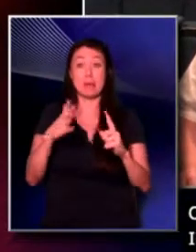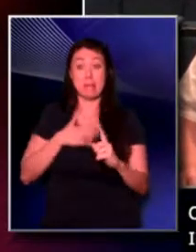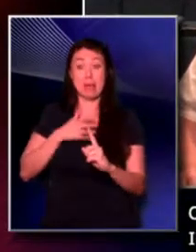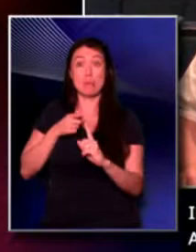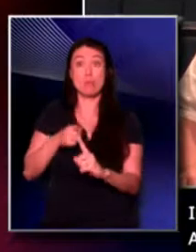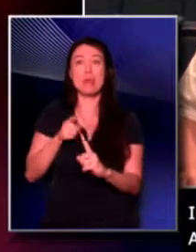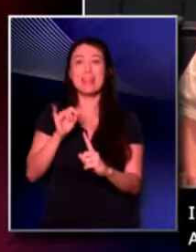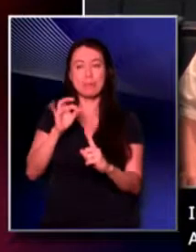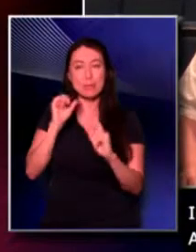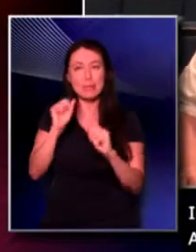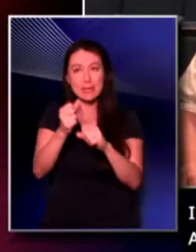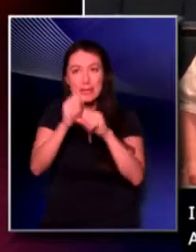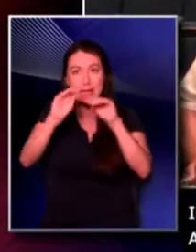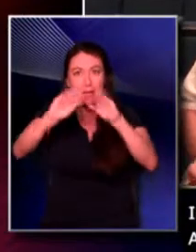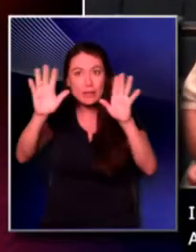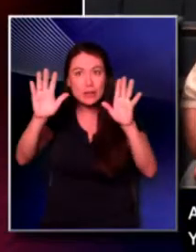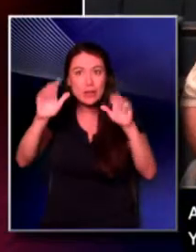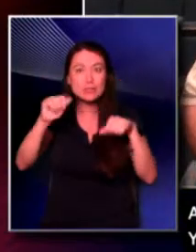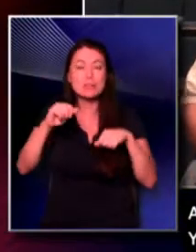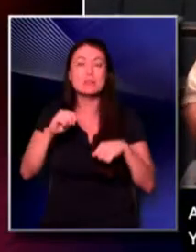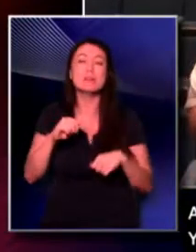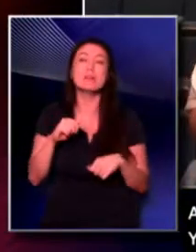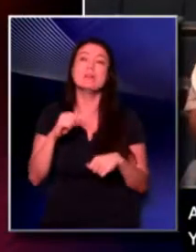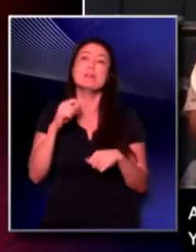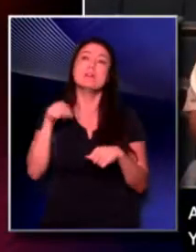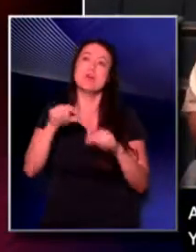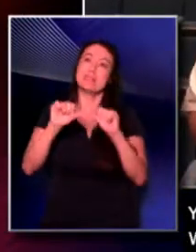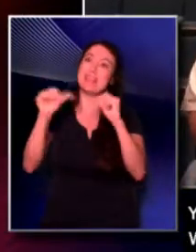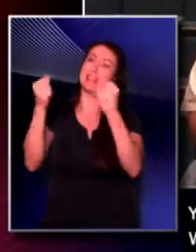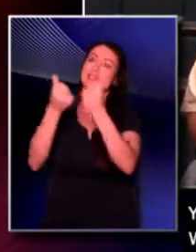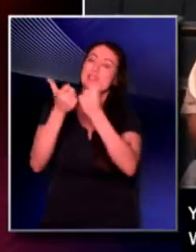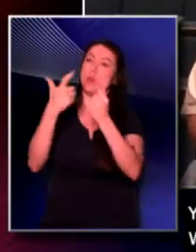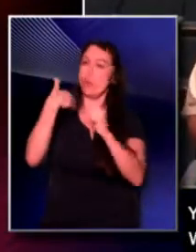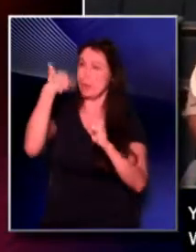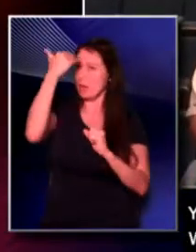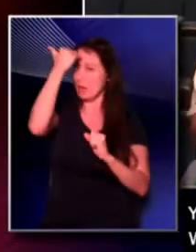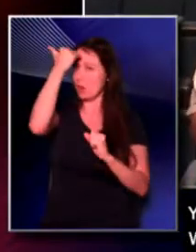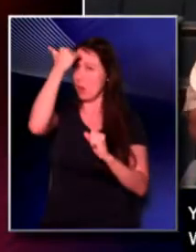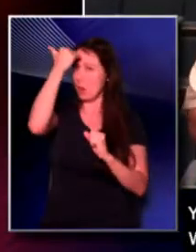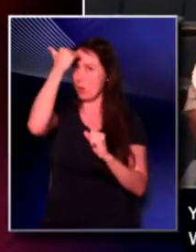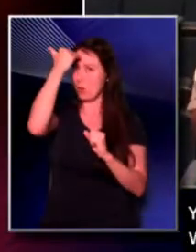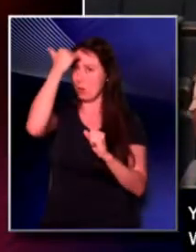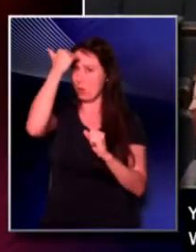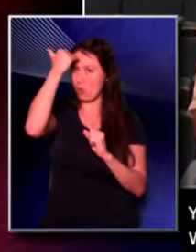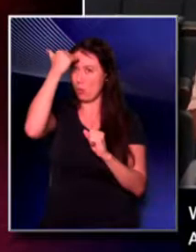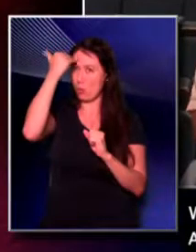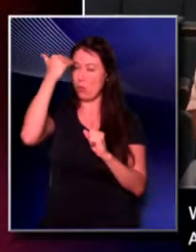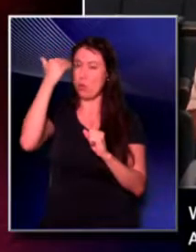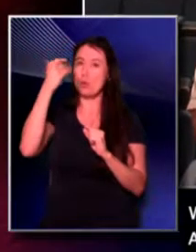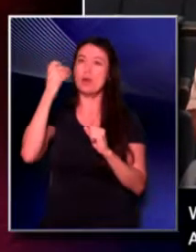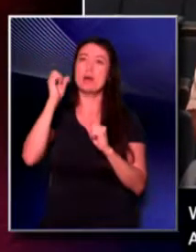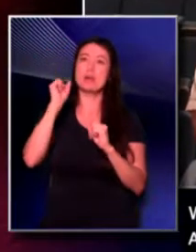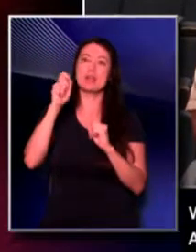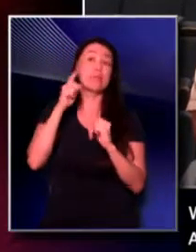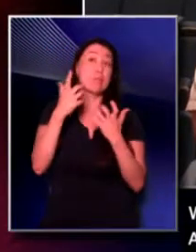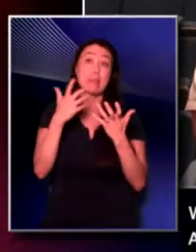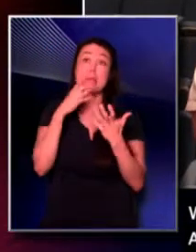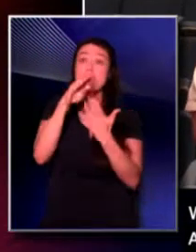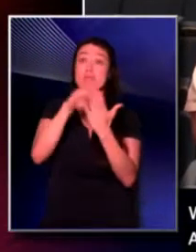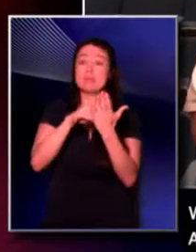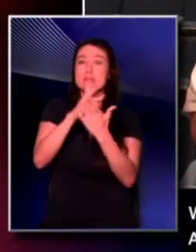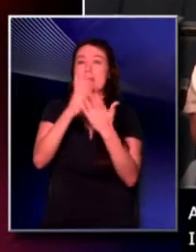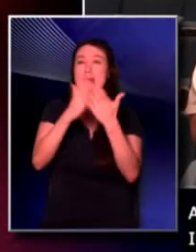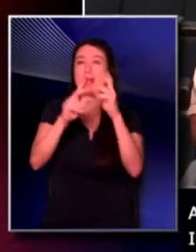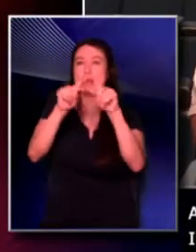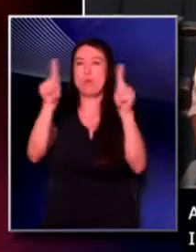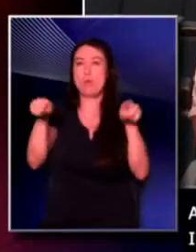if we can get clarification for the agency's sake, that it can be codified in some sort of form, so we have something to